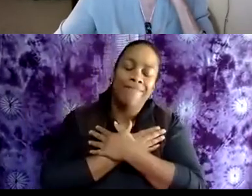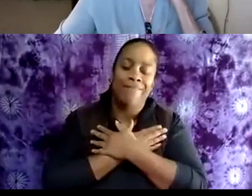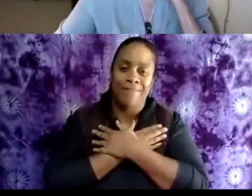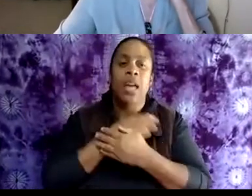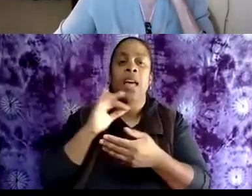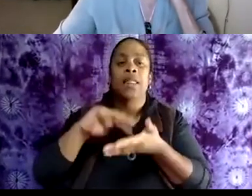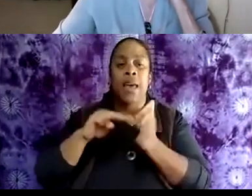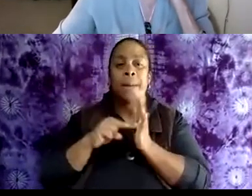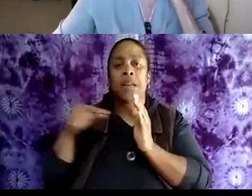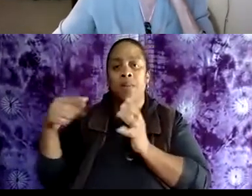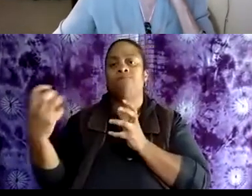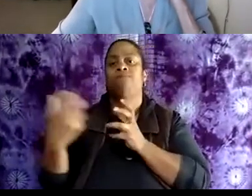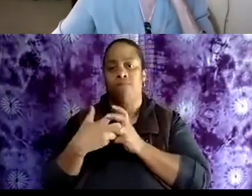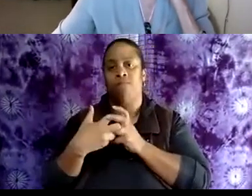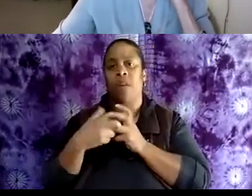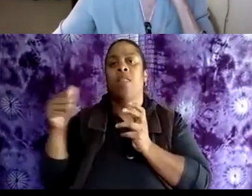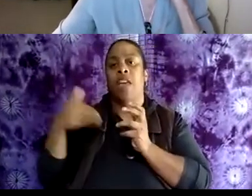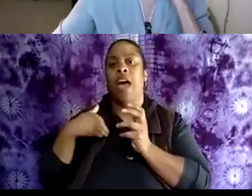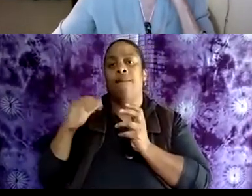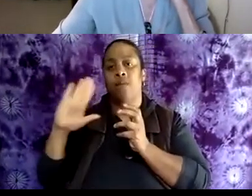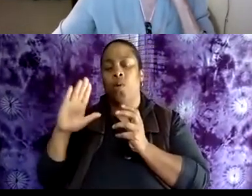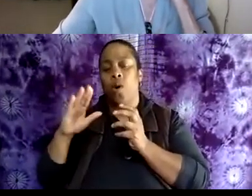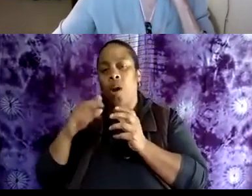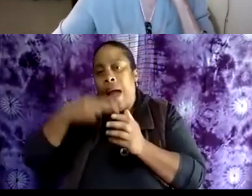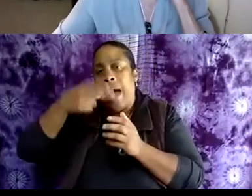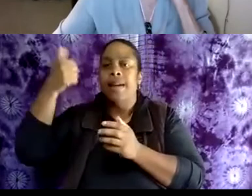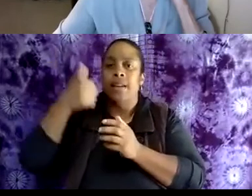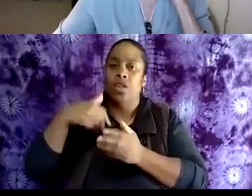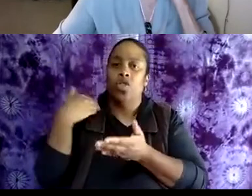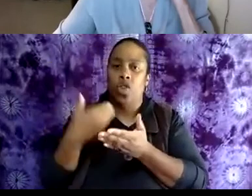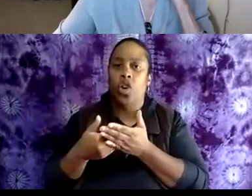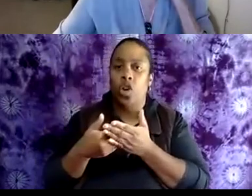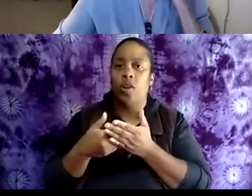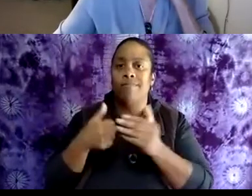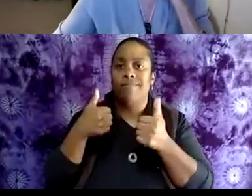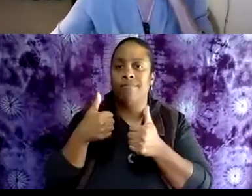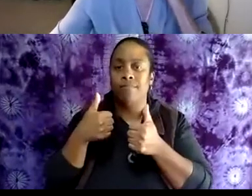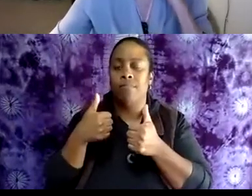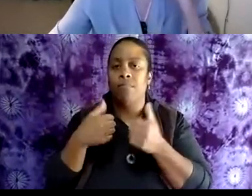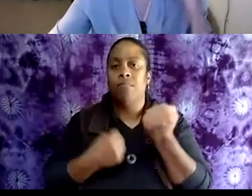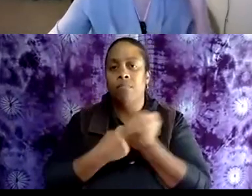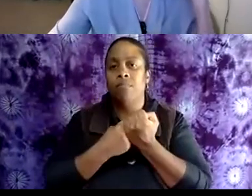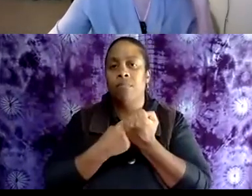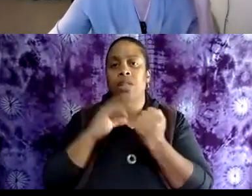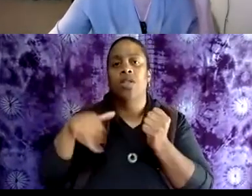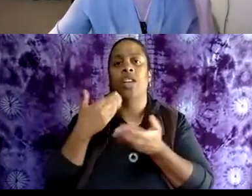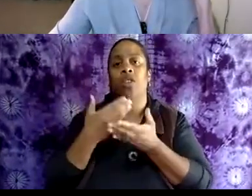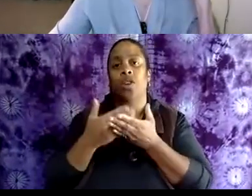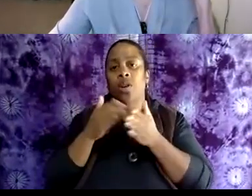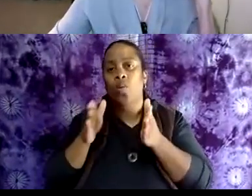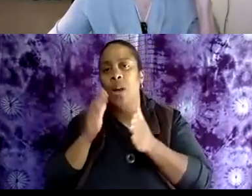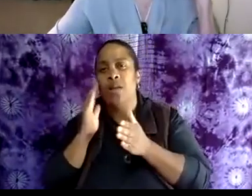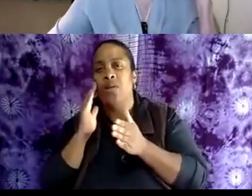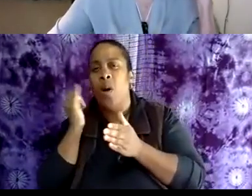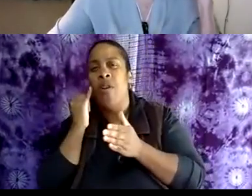your highest good, at their heart and in their intentions. And so that's really a good way to sort of know if it's somebody you want